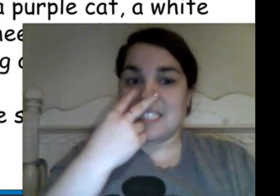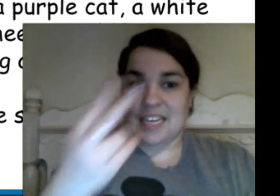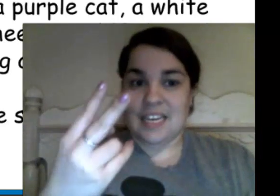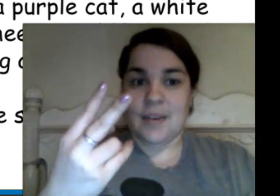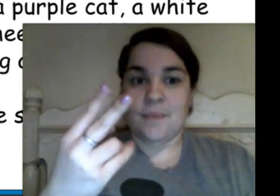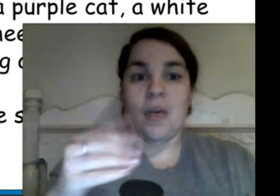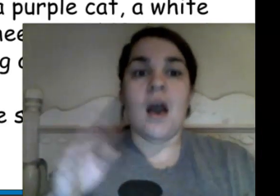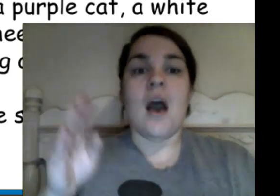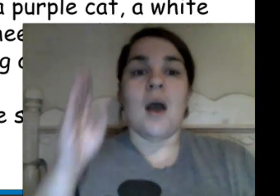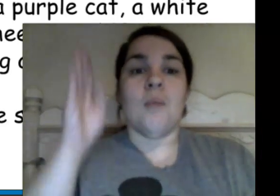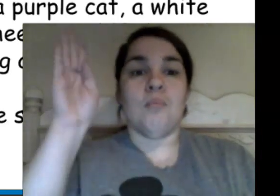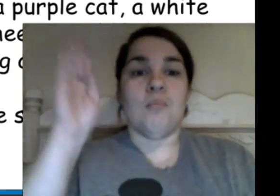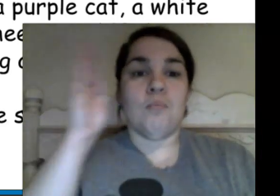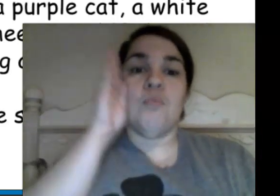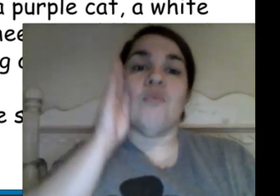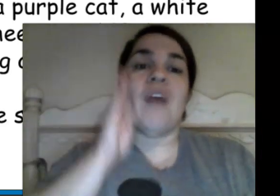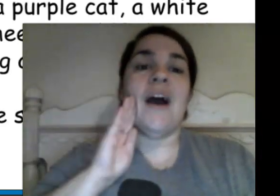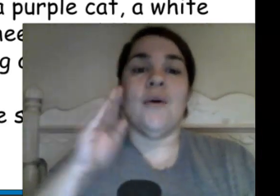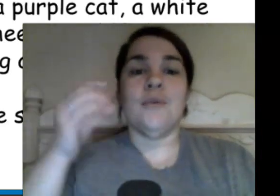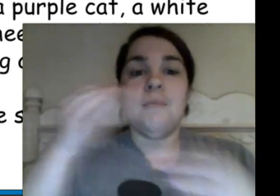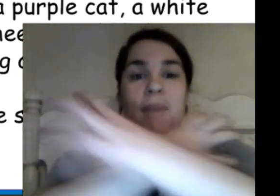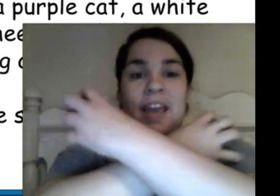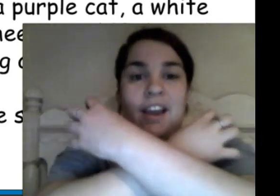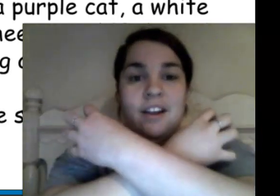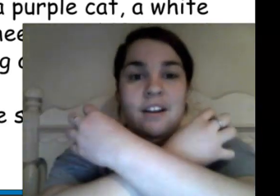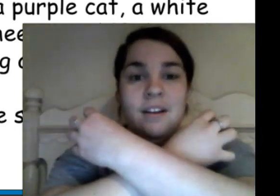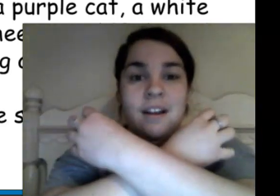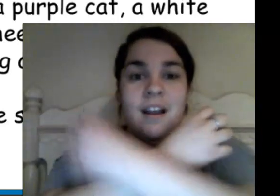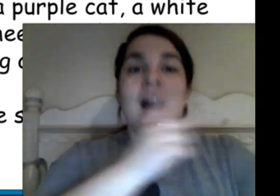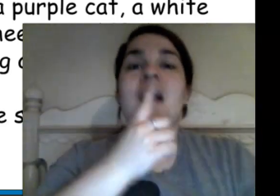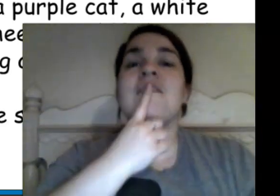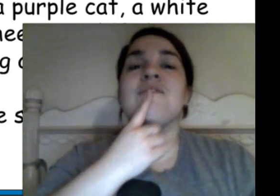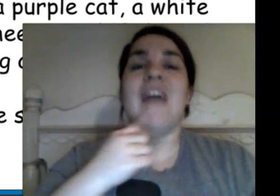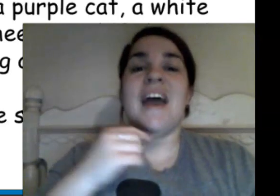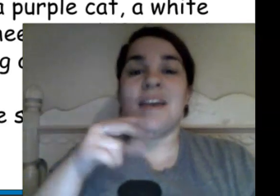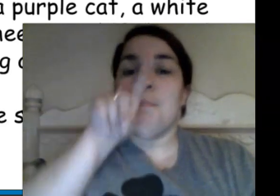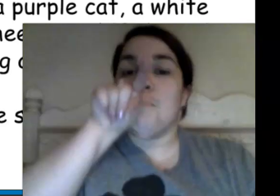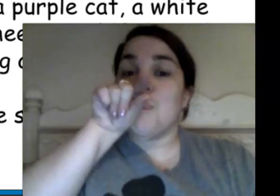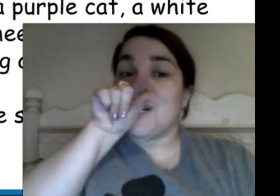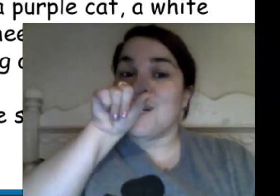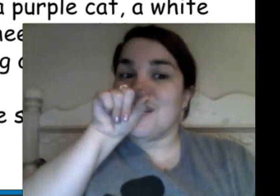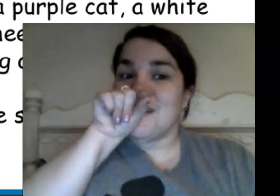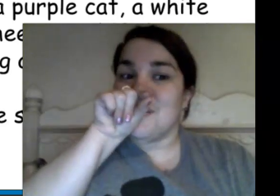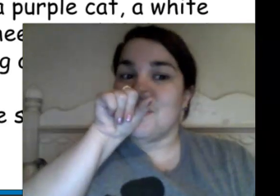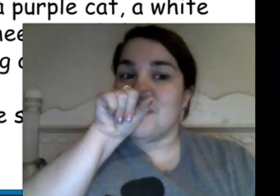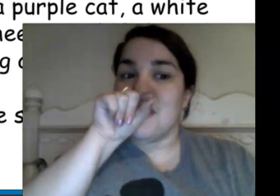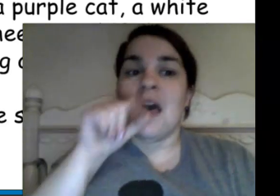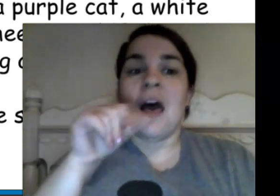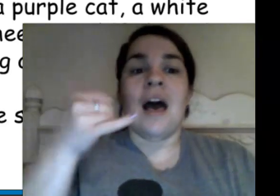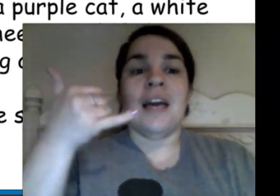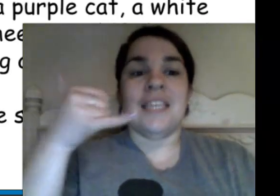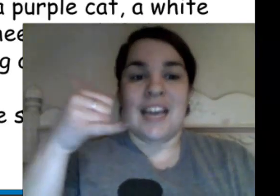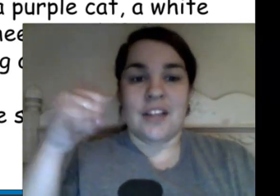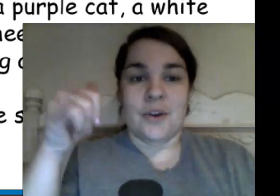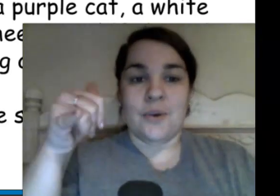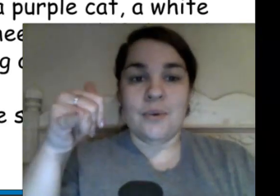We see a brown bear, a red bird,